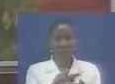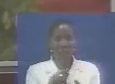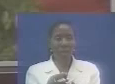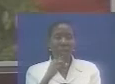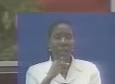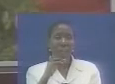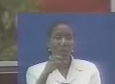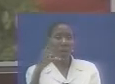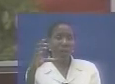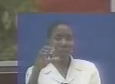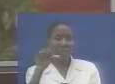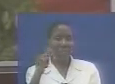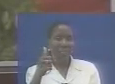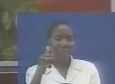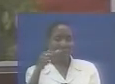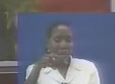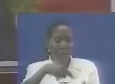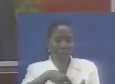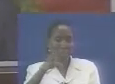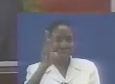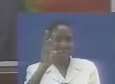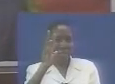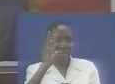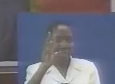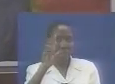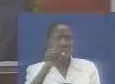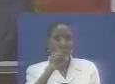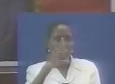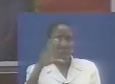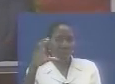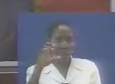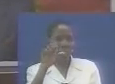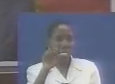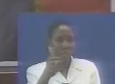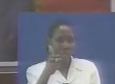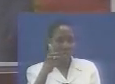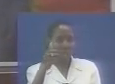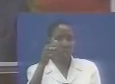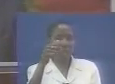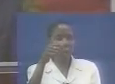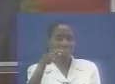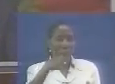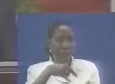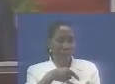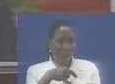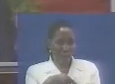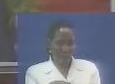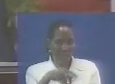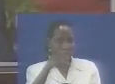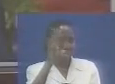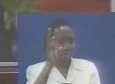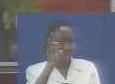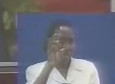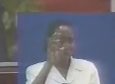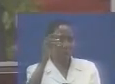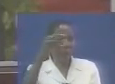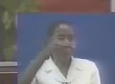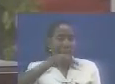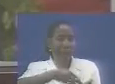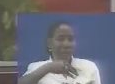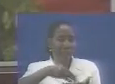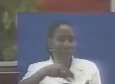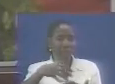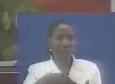$110.6 million, which is 10% of total